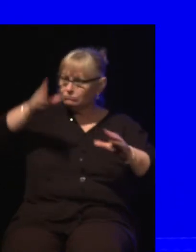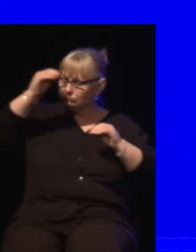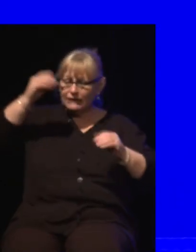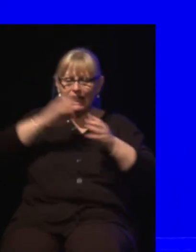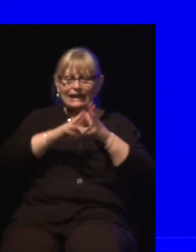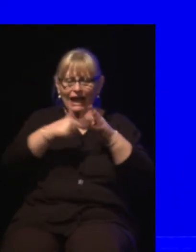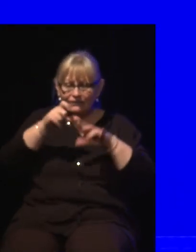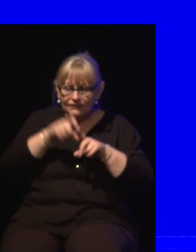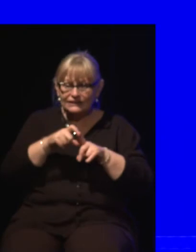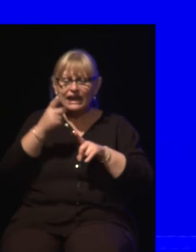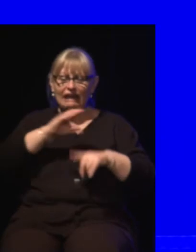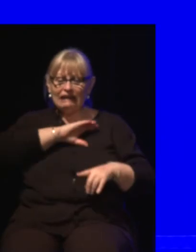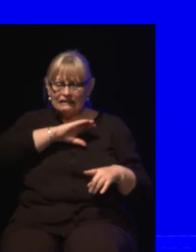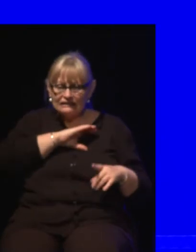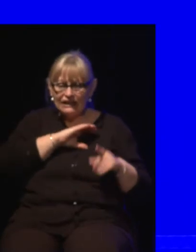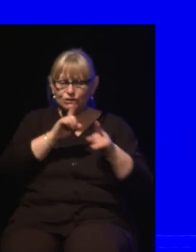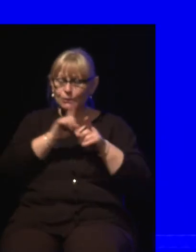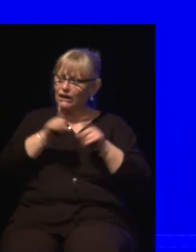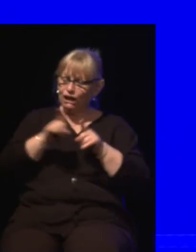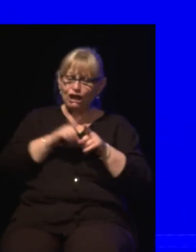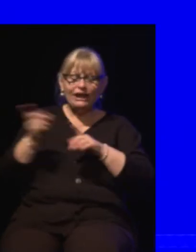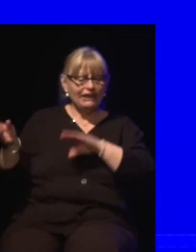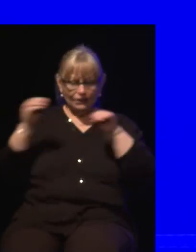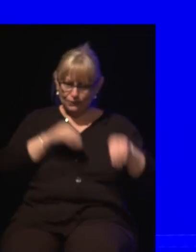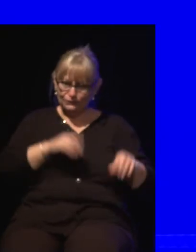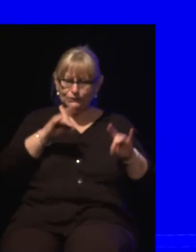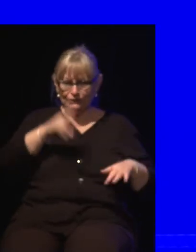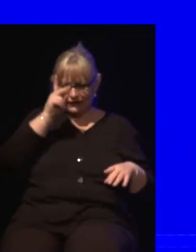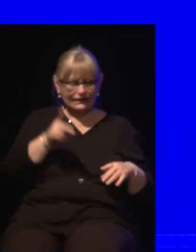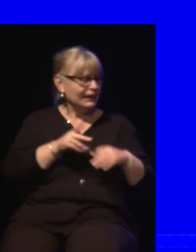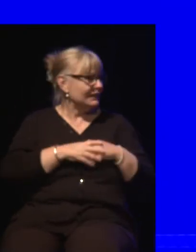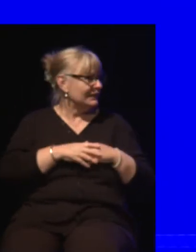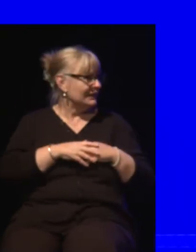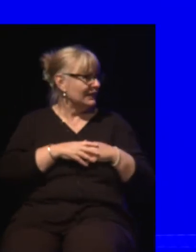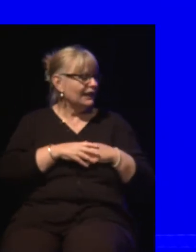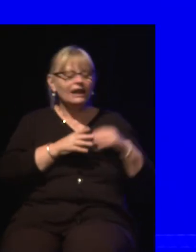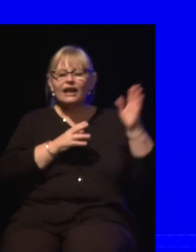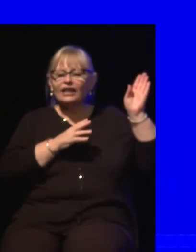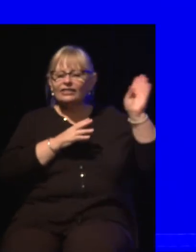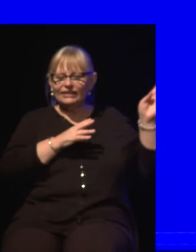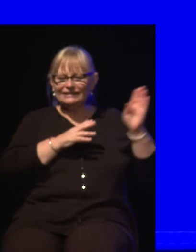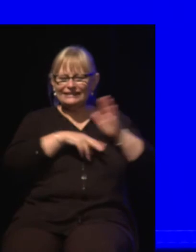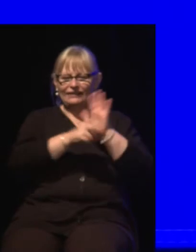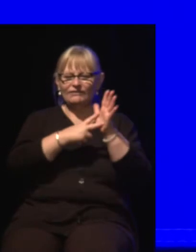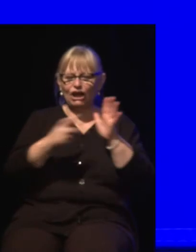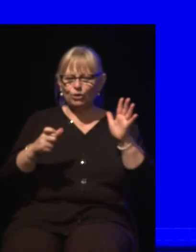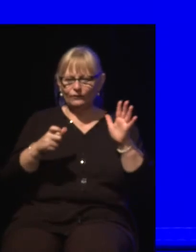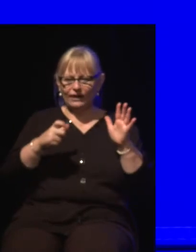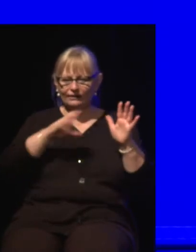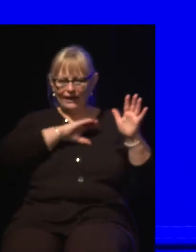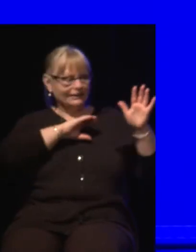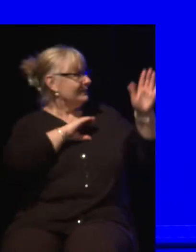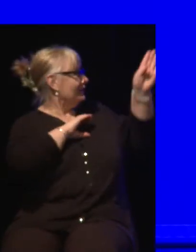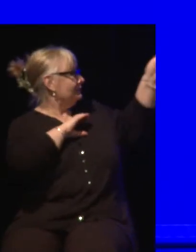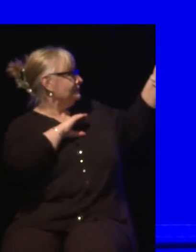Harvard and also in Canada and learned his craft there, and then came back to Australia. This is in Vancouver, Canada. This is by a